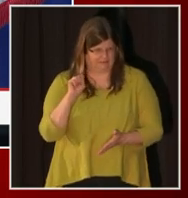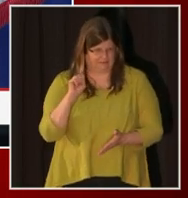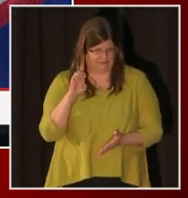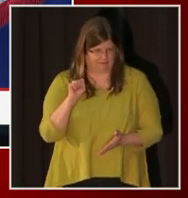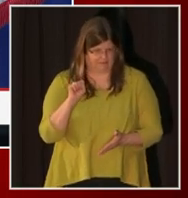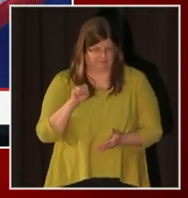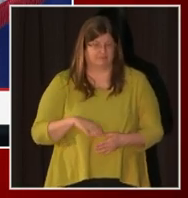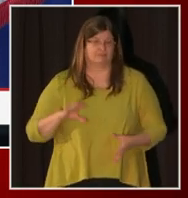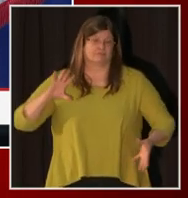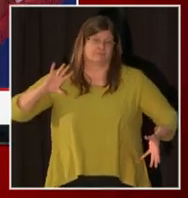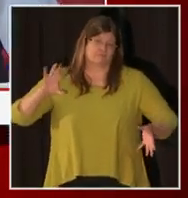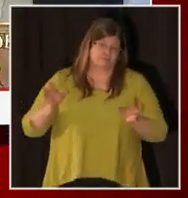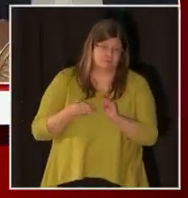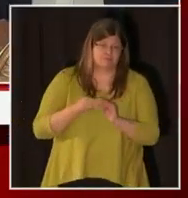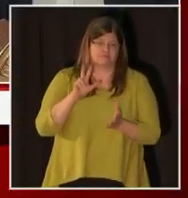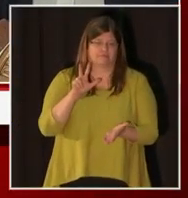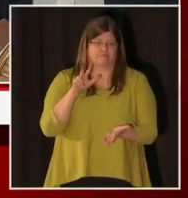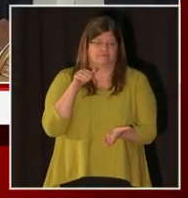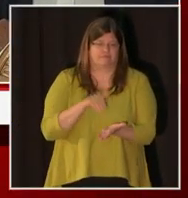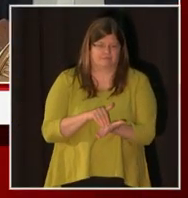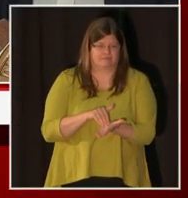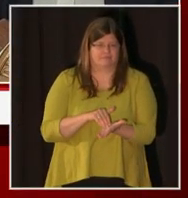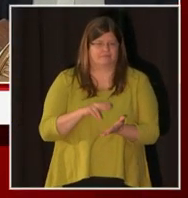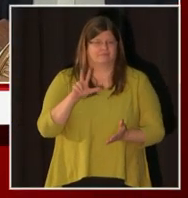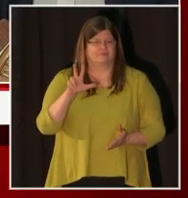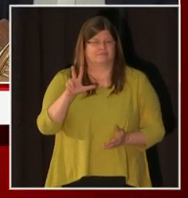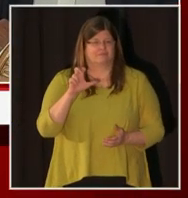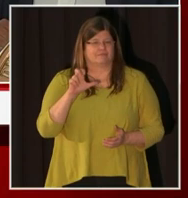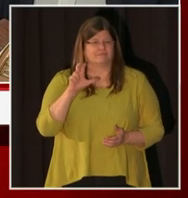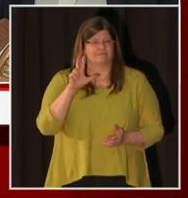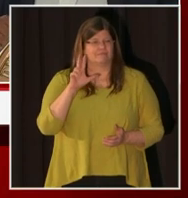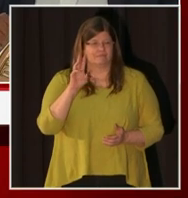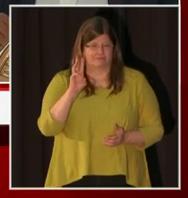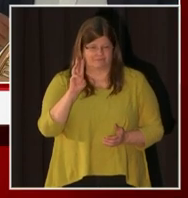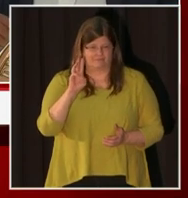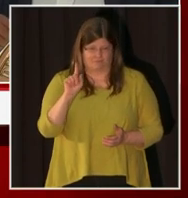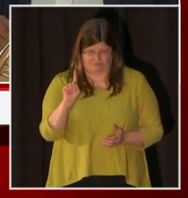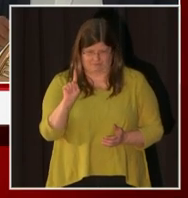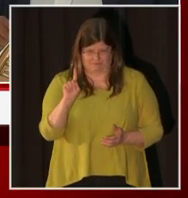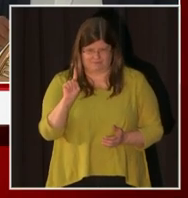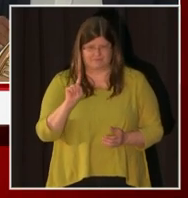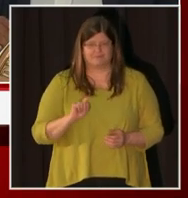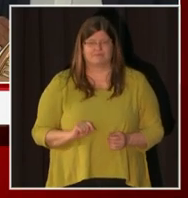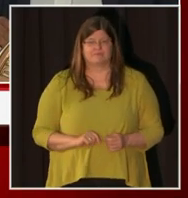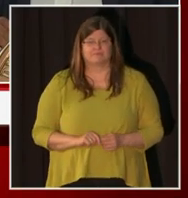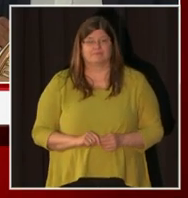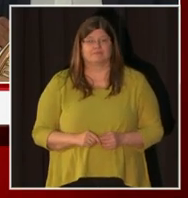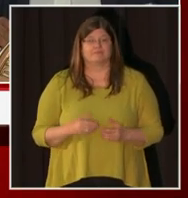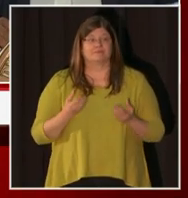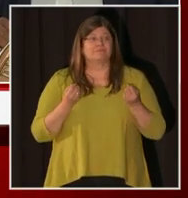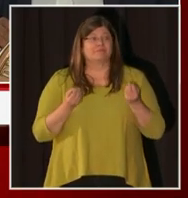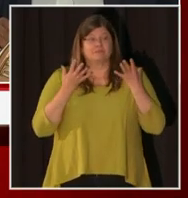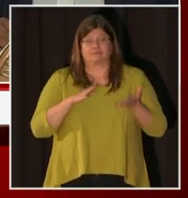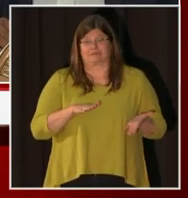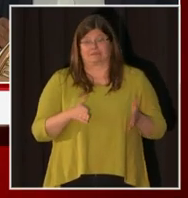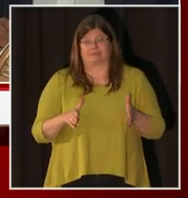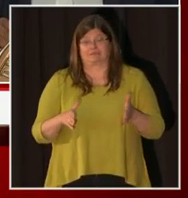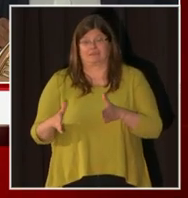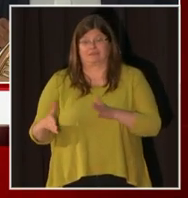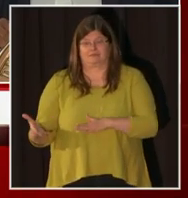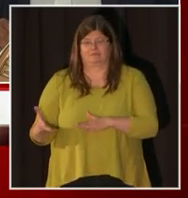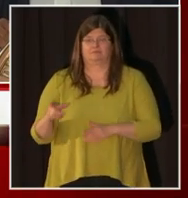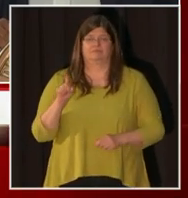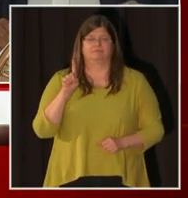3,361 positive cases, and we report that a total of 139 Washingtonians have succumbed to